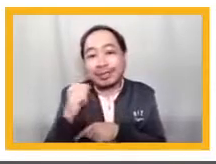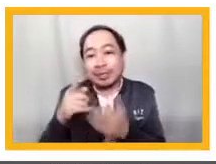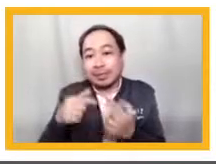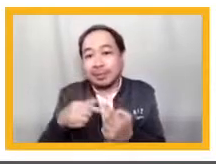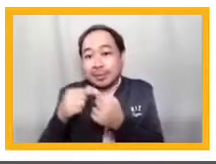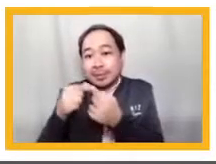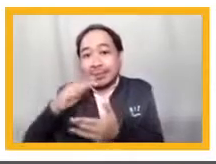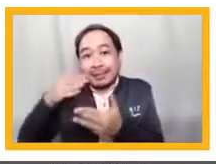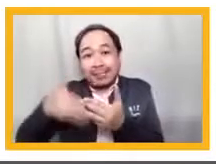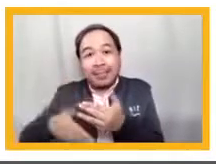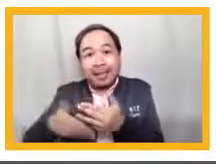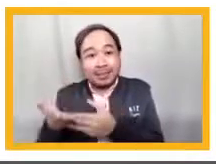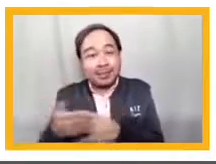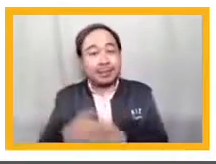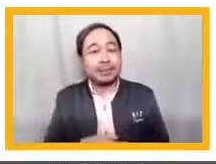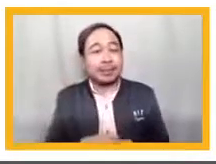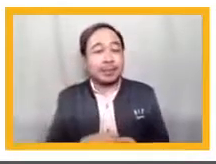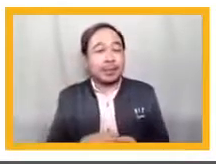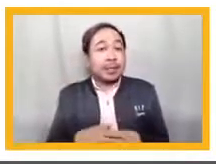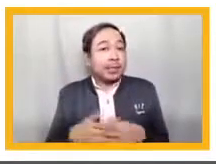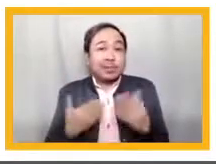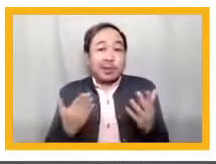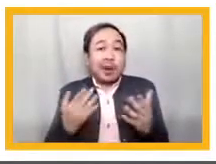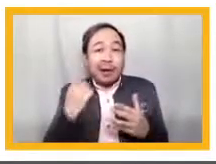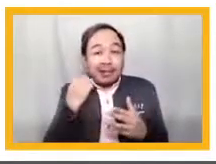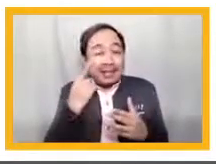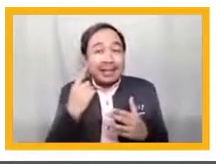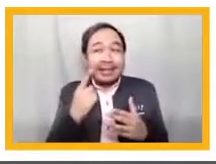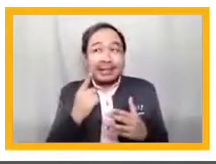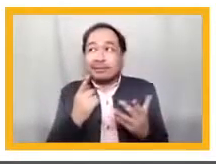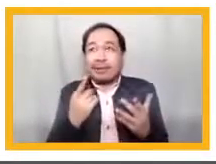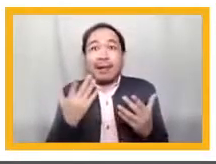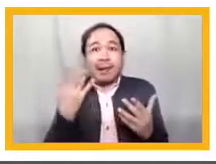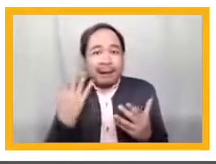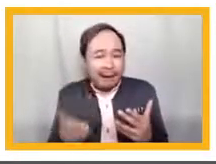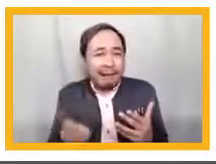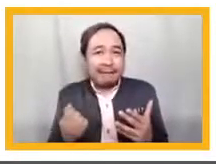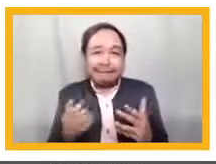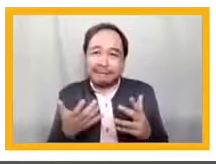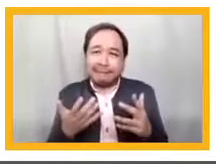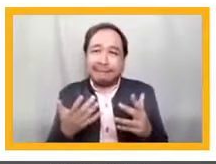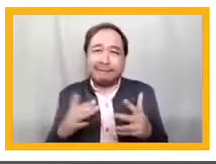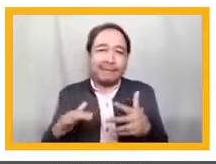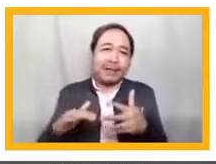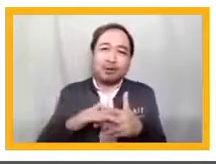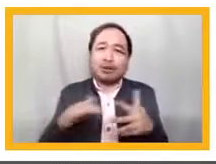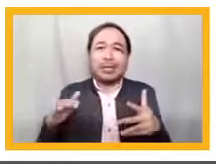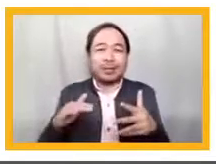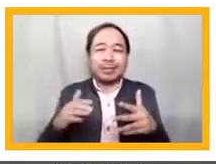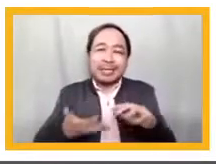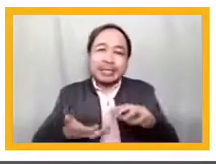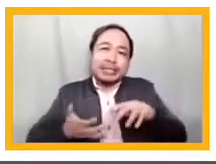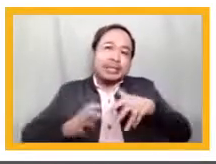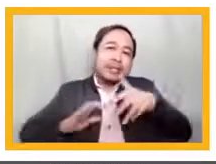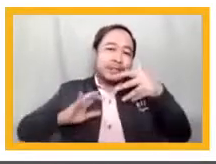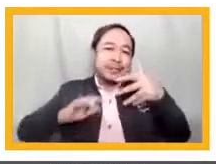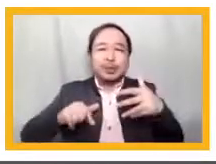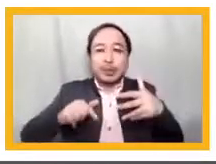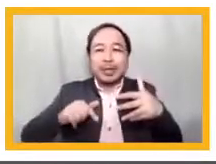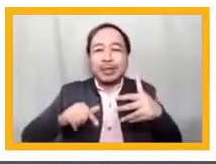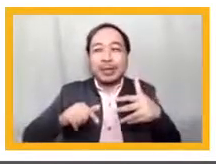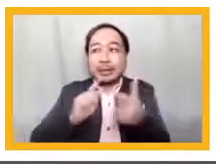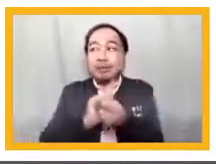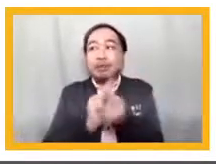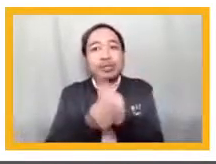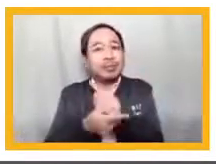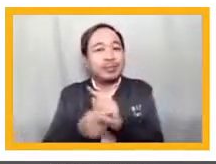that, I think what we can say is that there's a real disruption and transformation from factory-like education, how we know it,